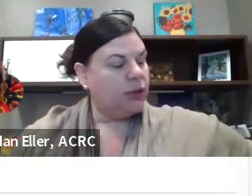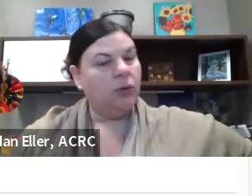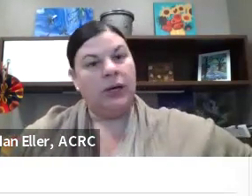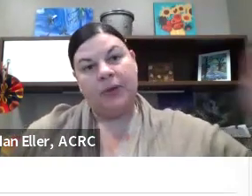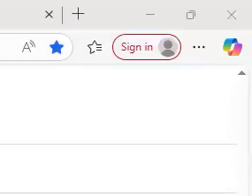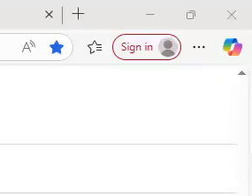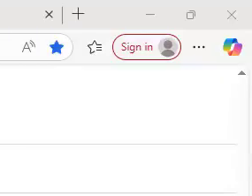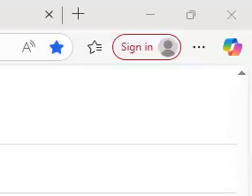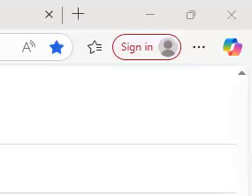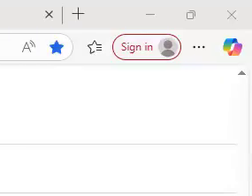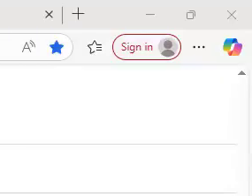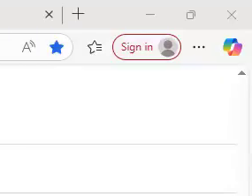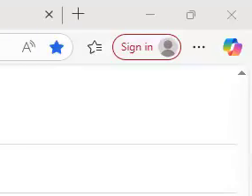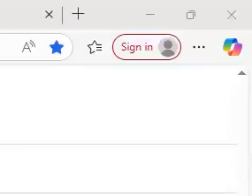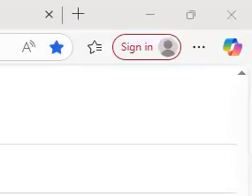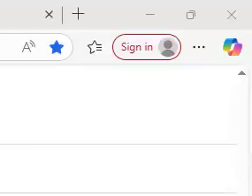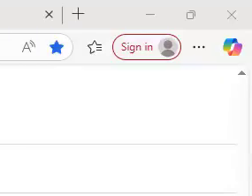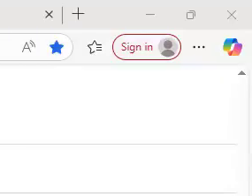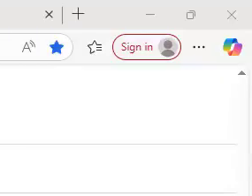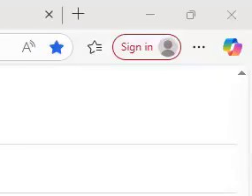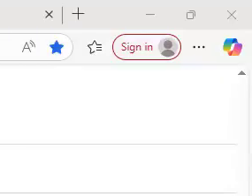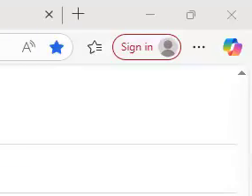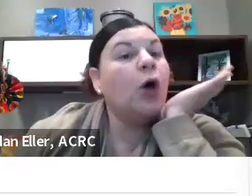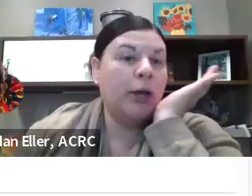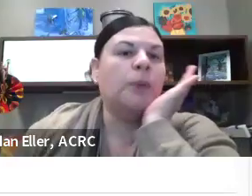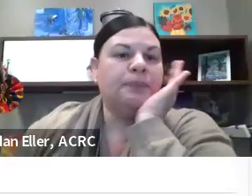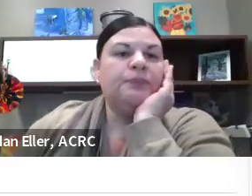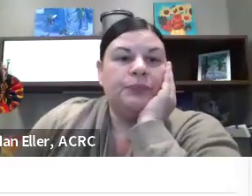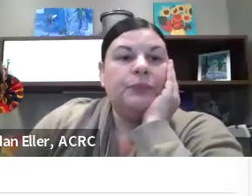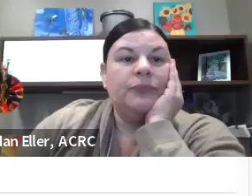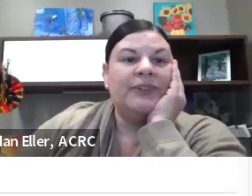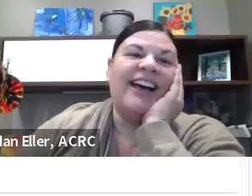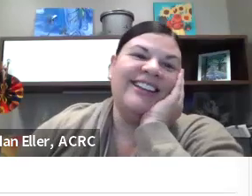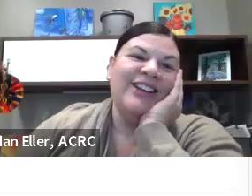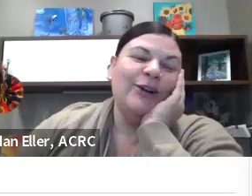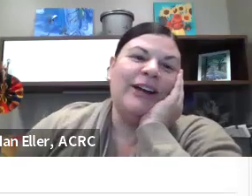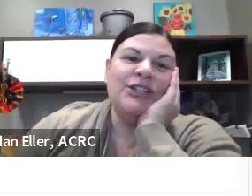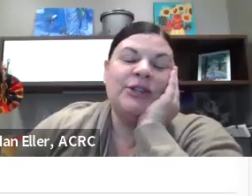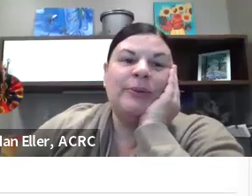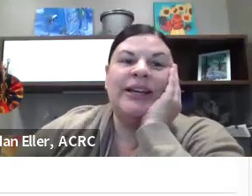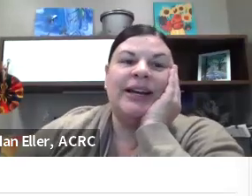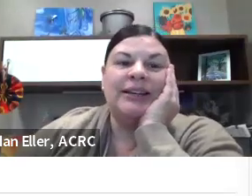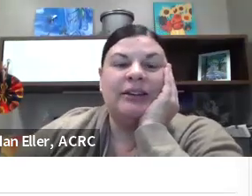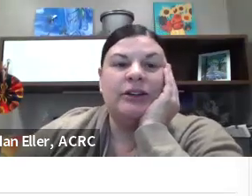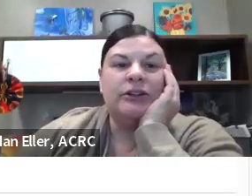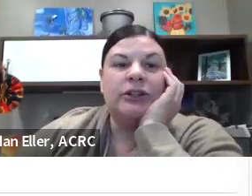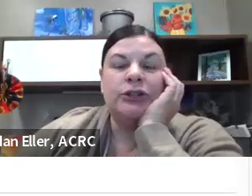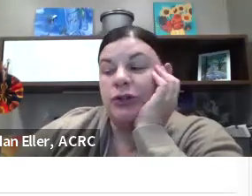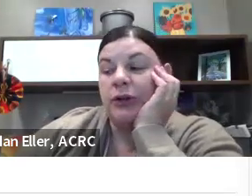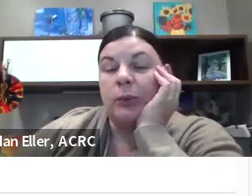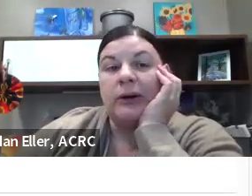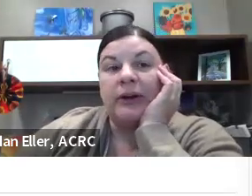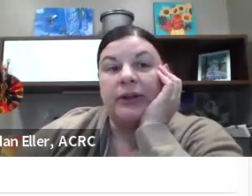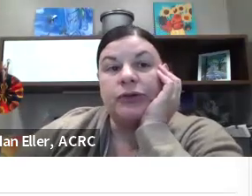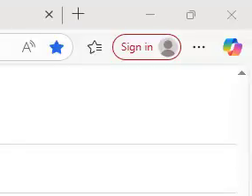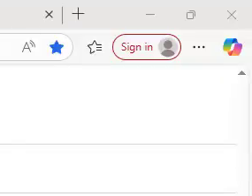stuff. So I CC'd them also, but I know they're probably getting 5,000 emails. But at the same. No, right. Just so that we can kind of, just